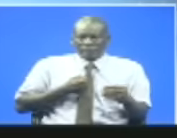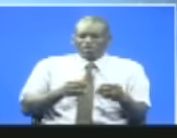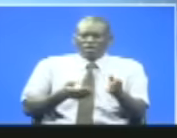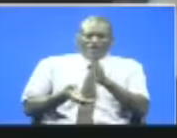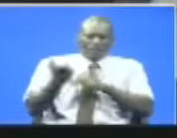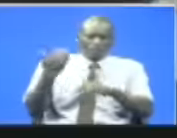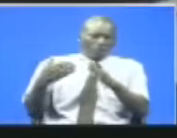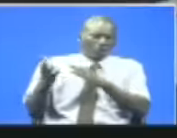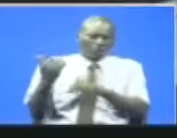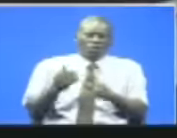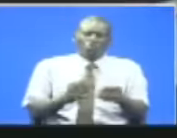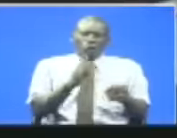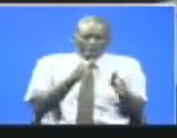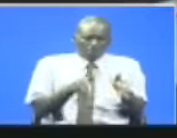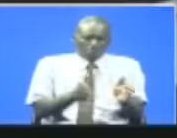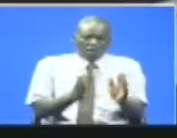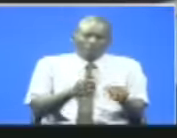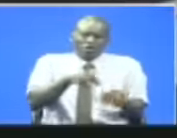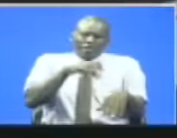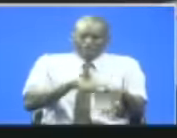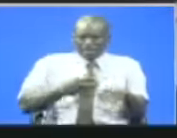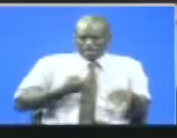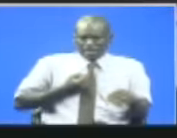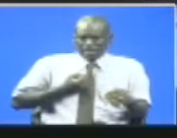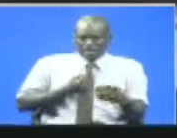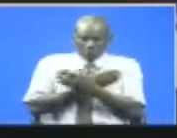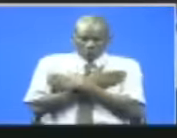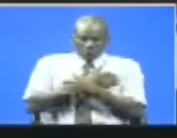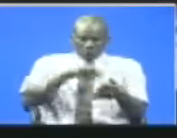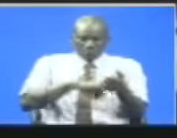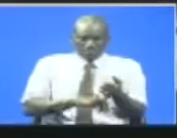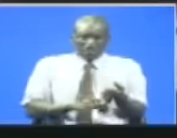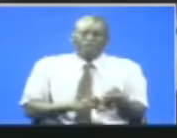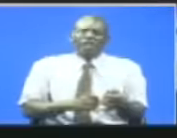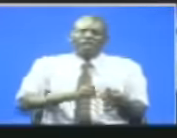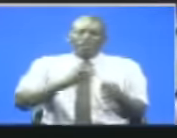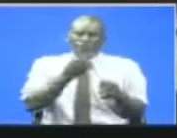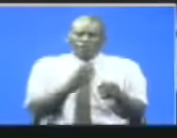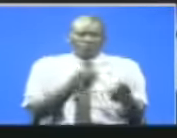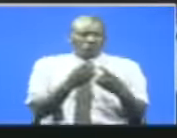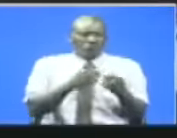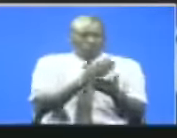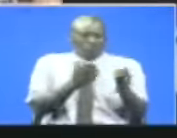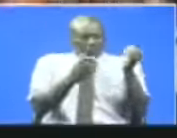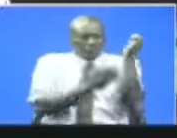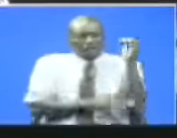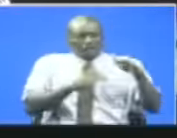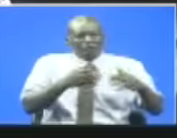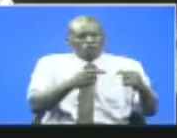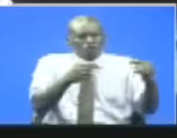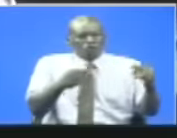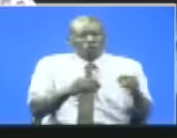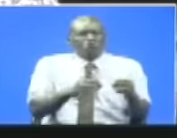it. One tactic was to get somebody to say bad things about your opponent. Yes. If you can't say it yourself. Yes. So Ruto is quite in